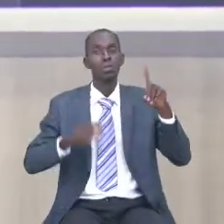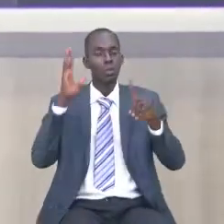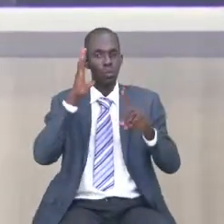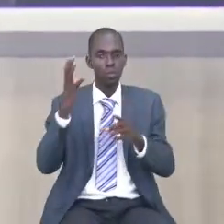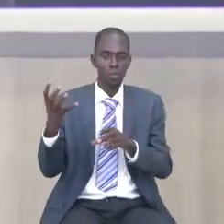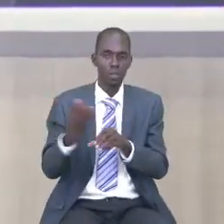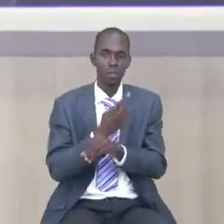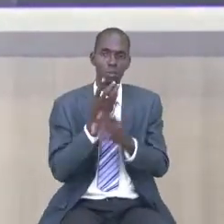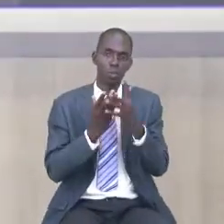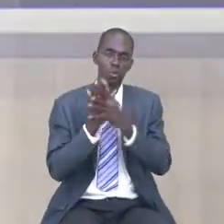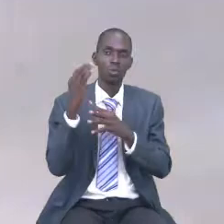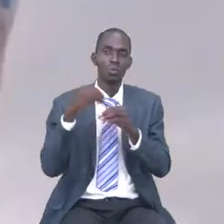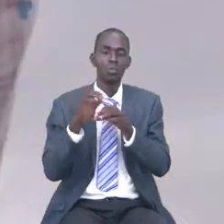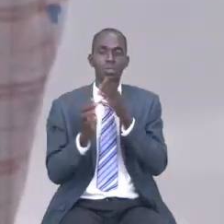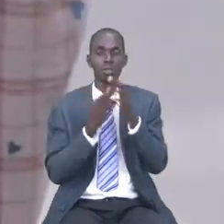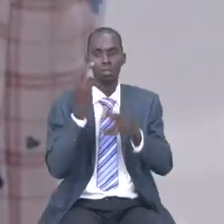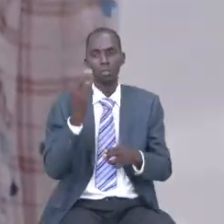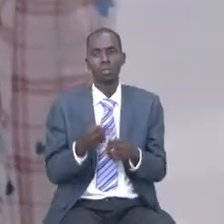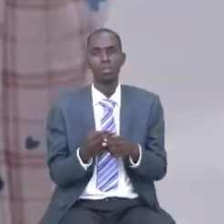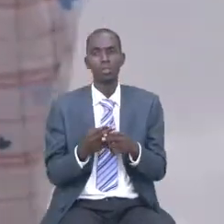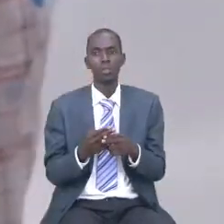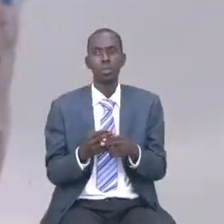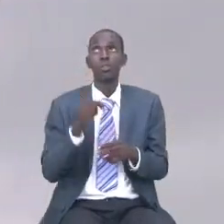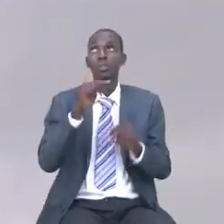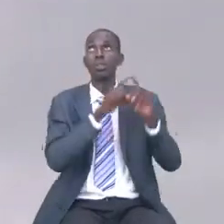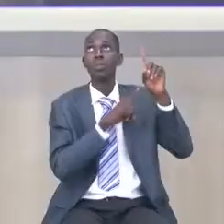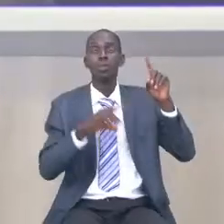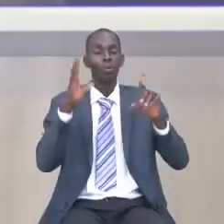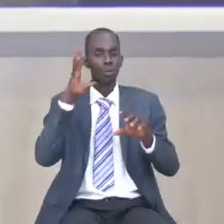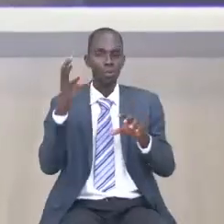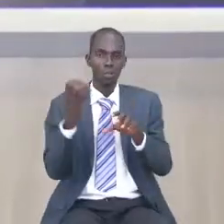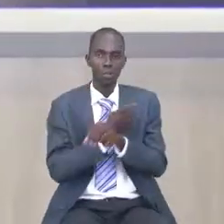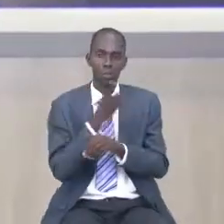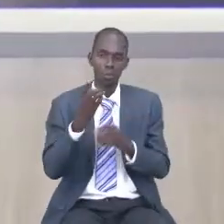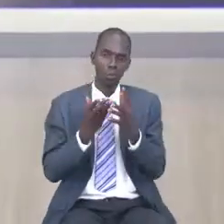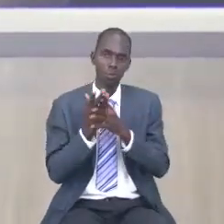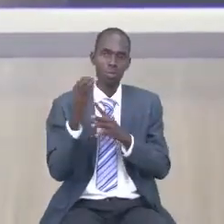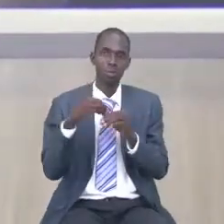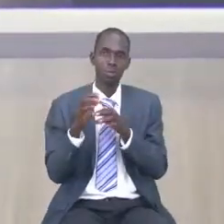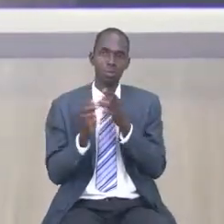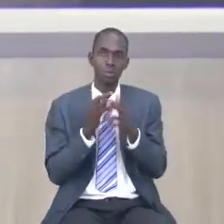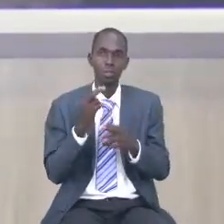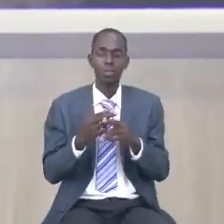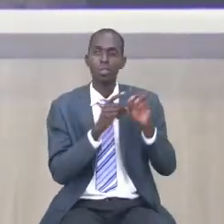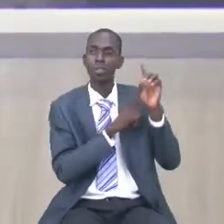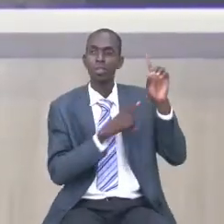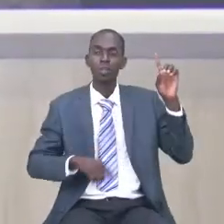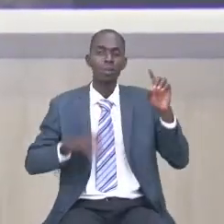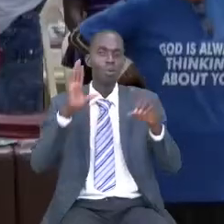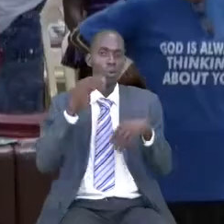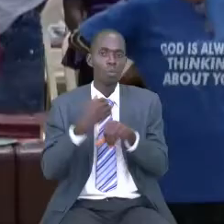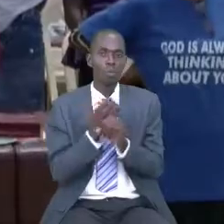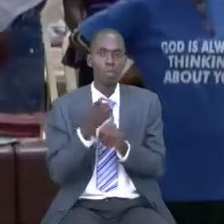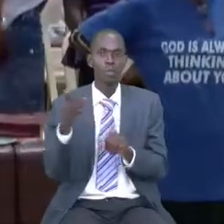through. Amen. Will take you through. Amen. Will make you an achiever.